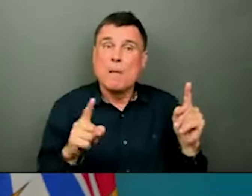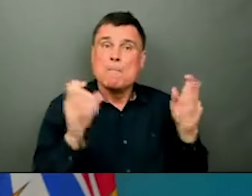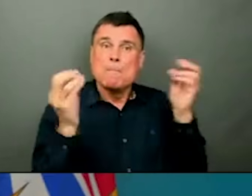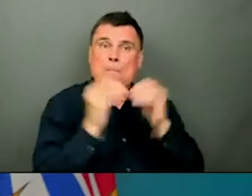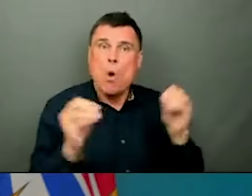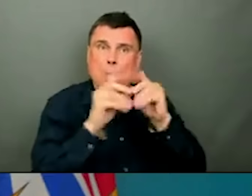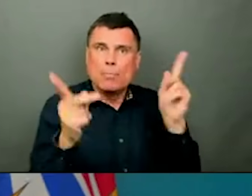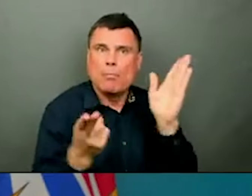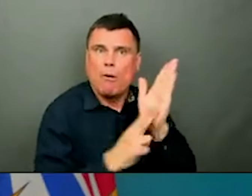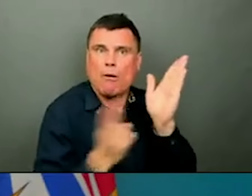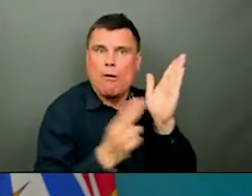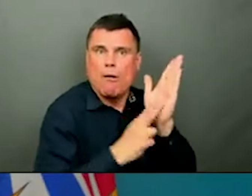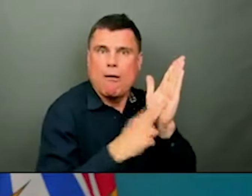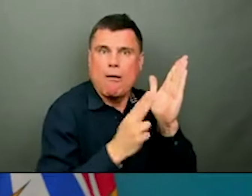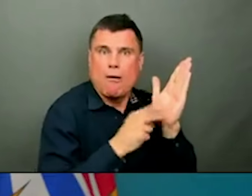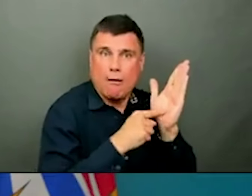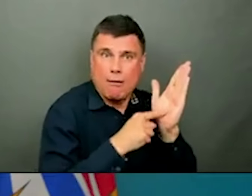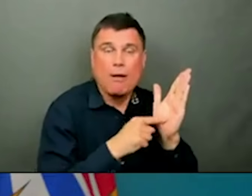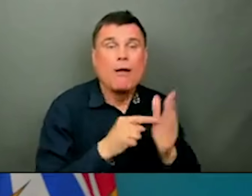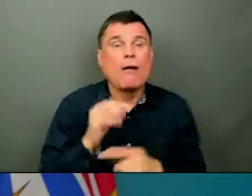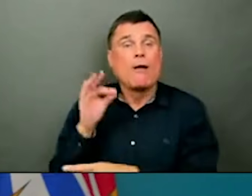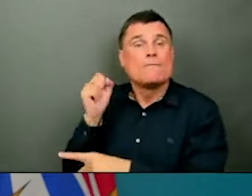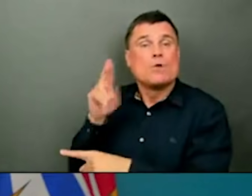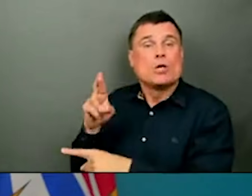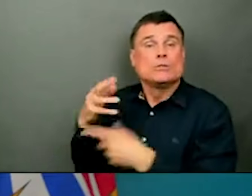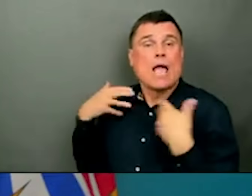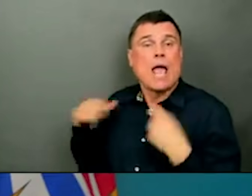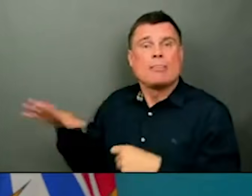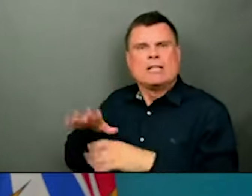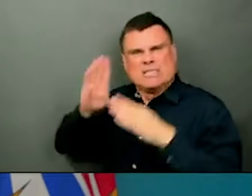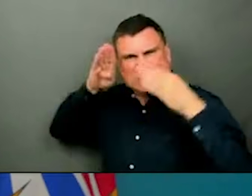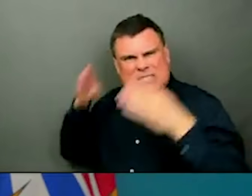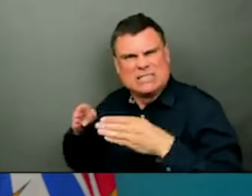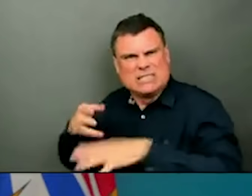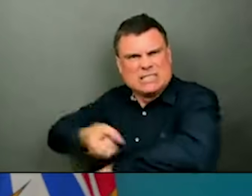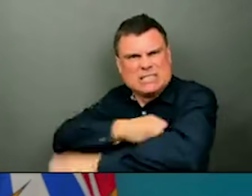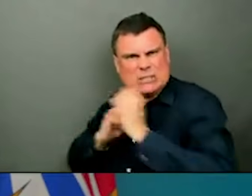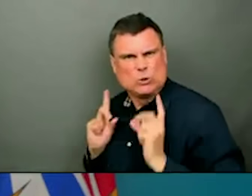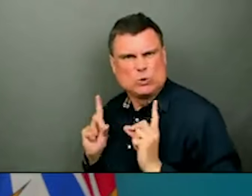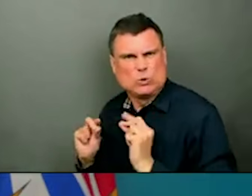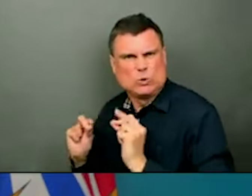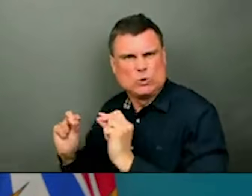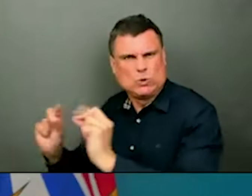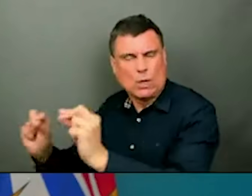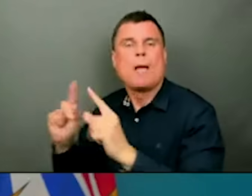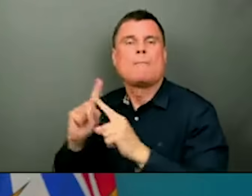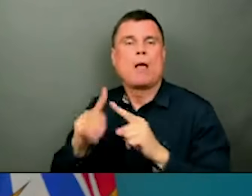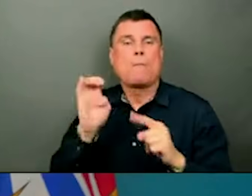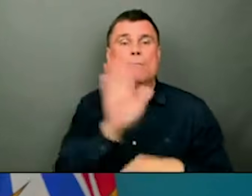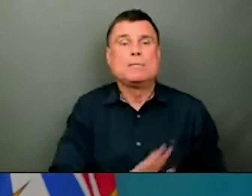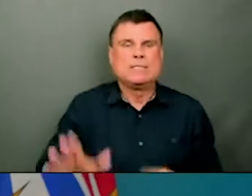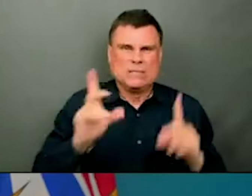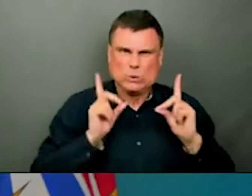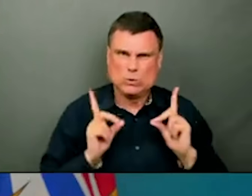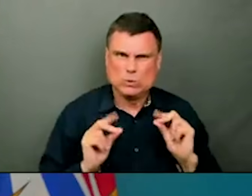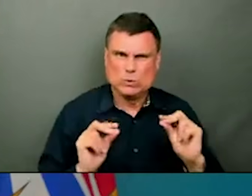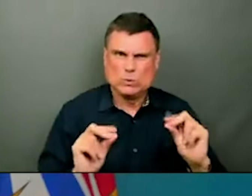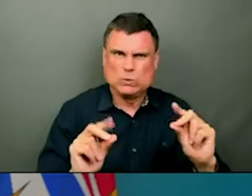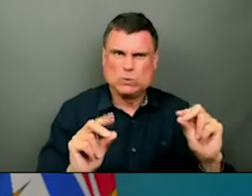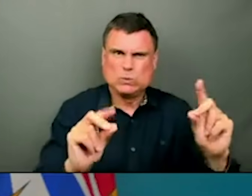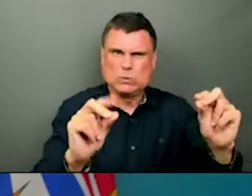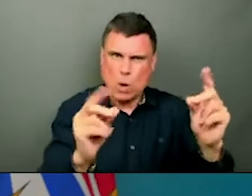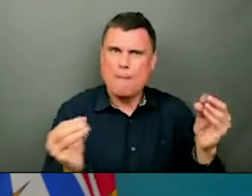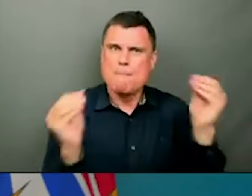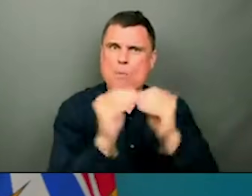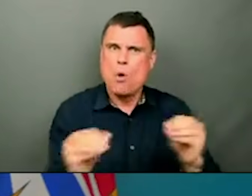specific efforts by Fraser Health and the whole community here in Surrey, the efforts led by the Premier across the province. We've seen a significant uptake